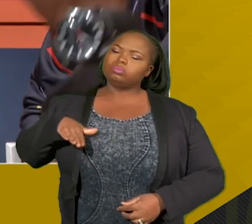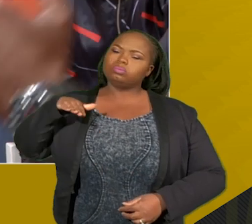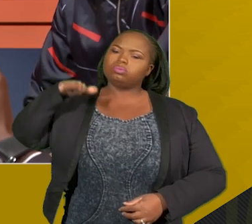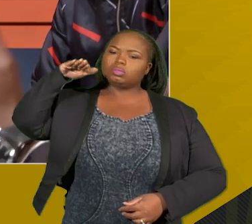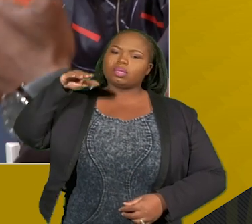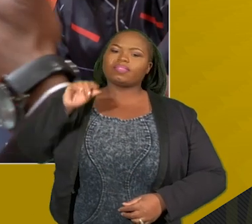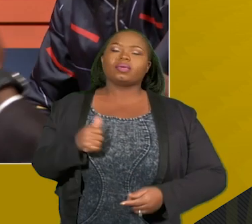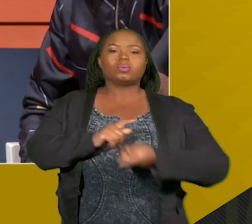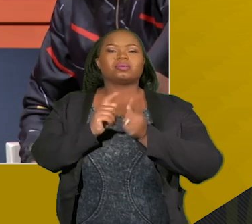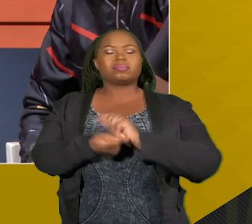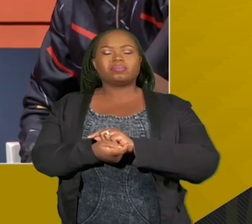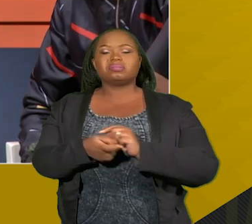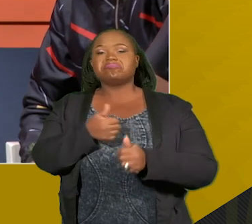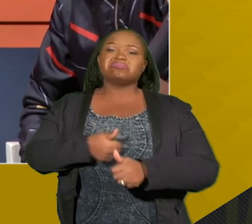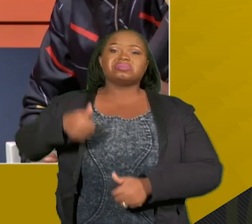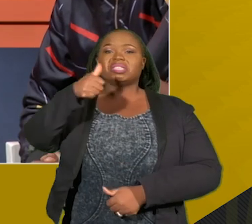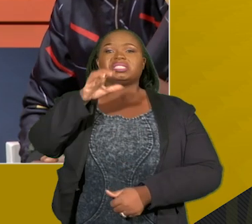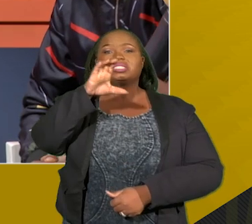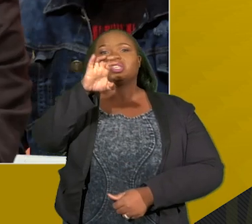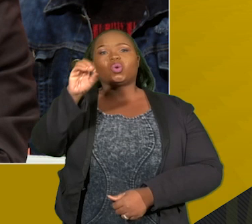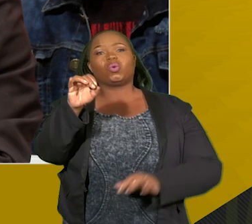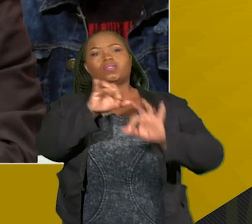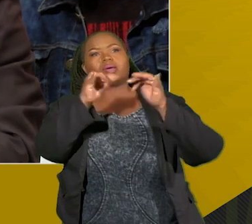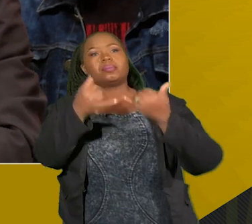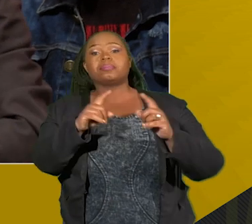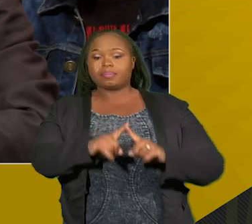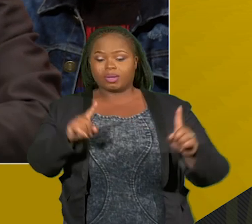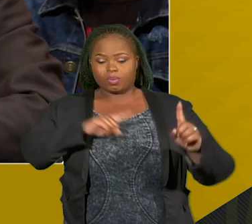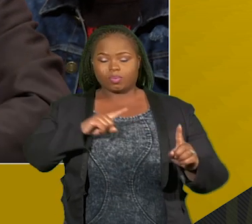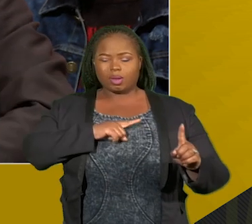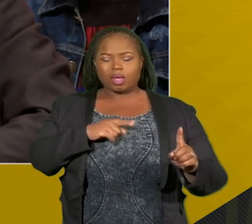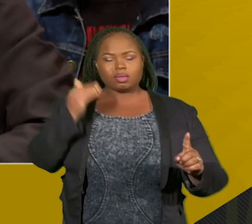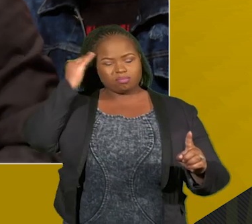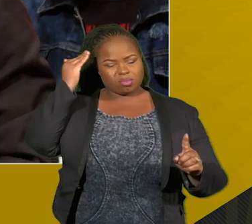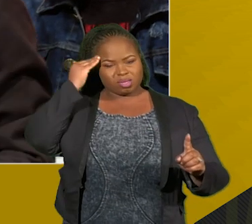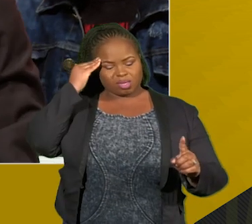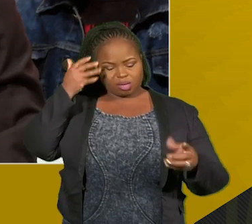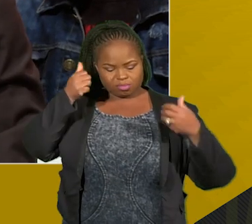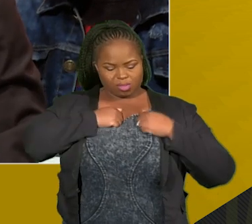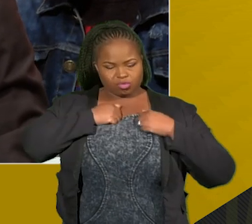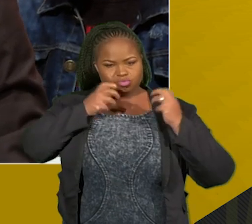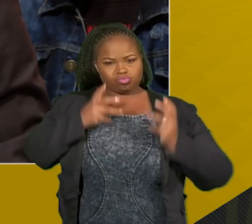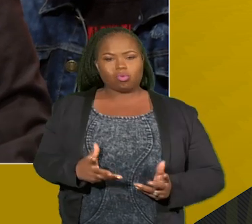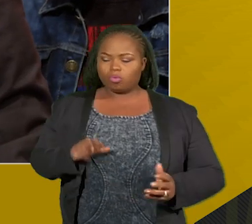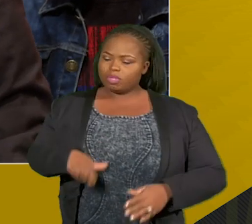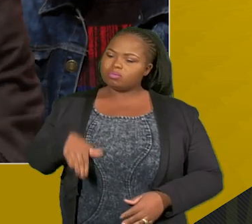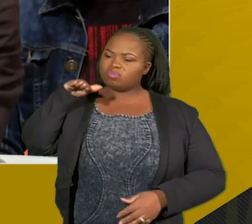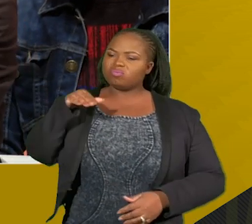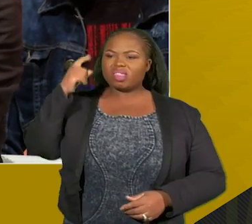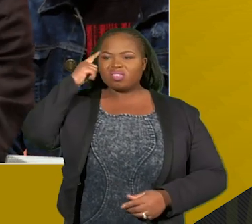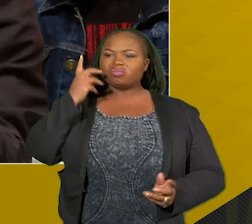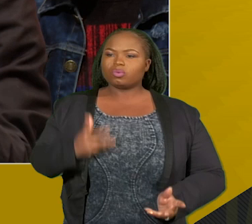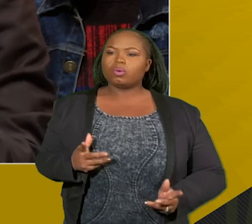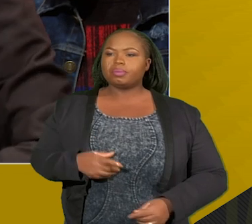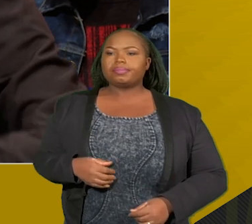become a man, a CEO of a certain company, but now because of the way I was upbringed, I